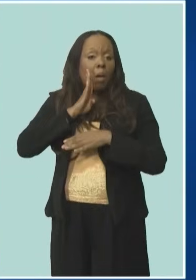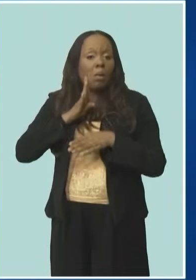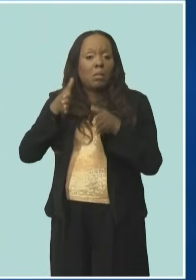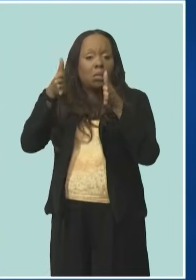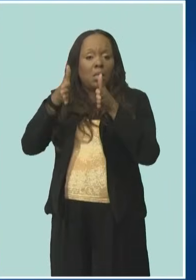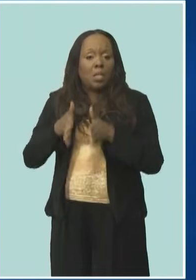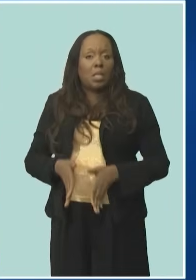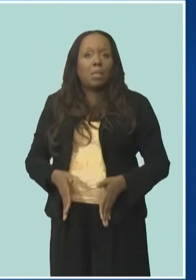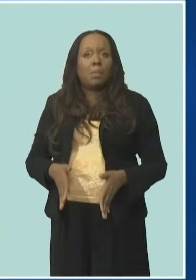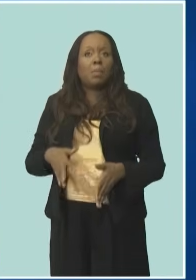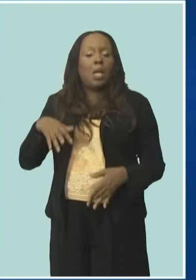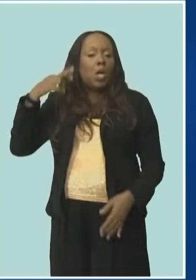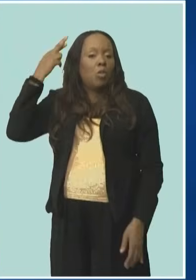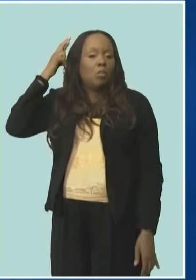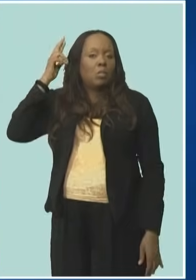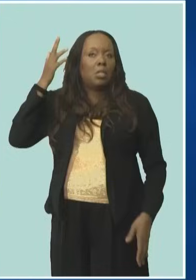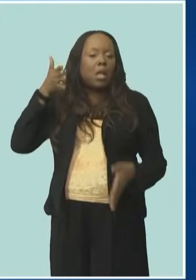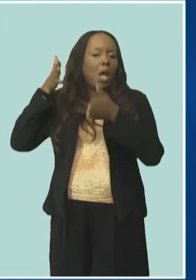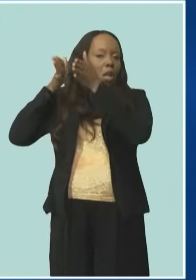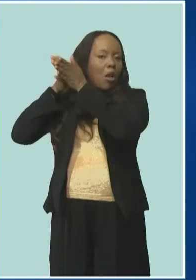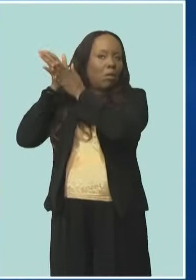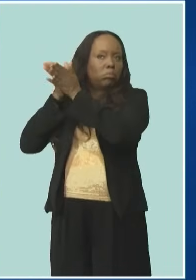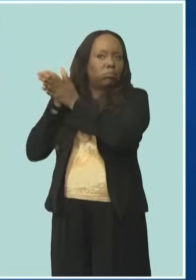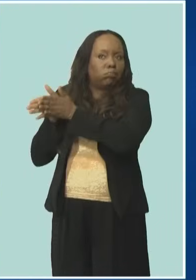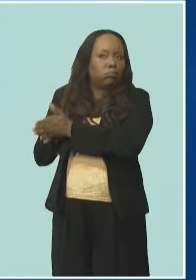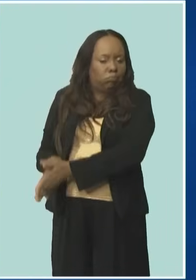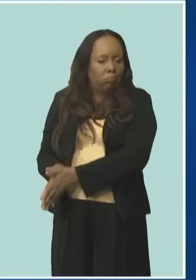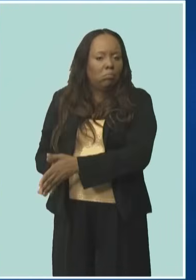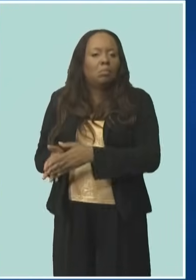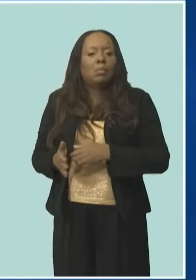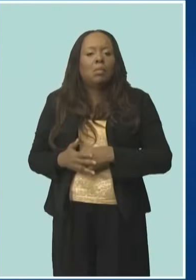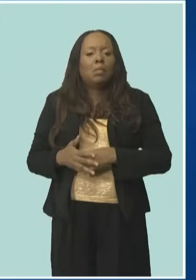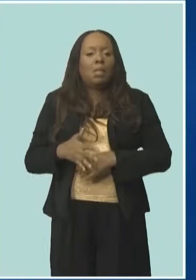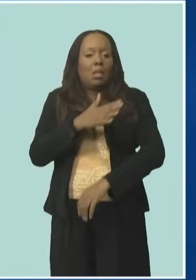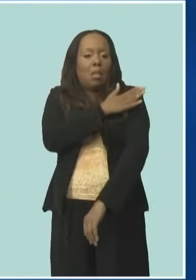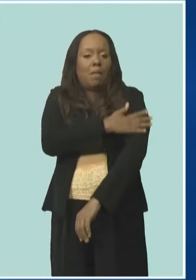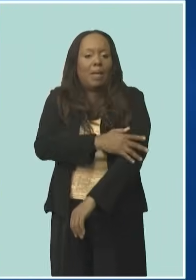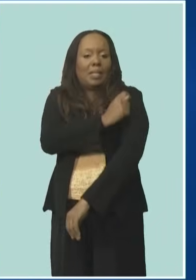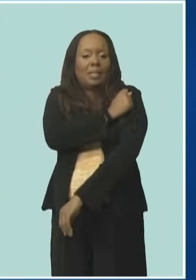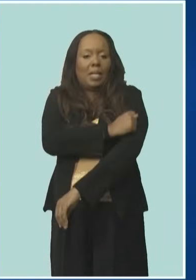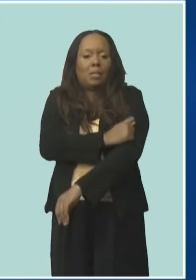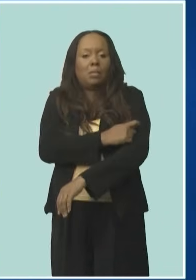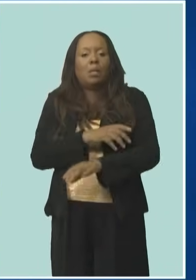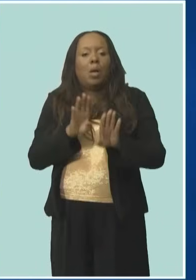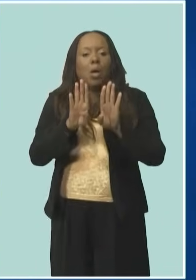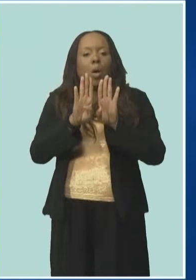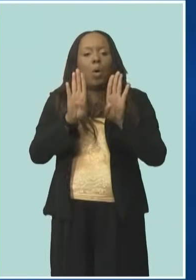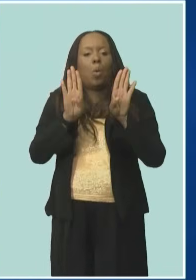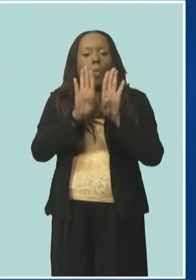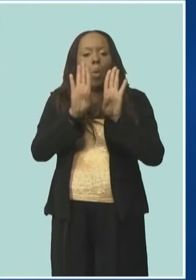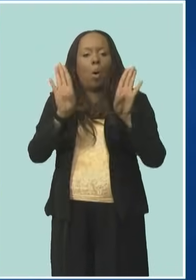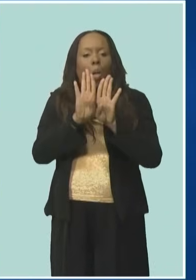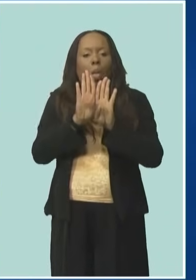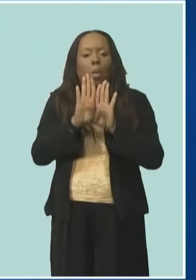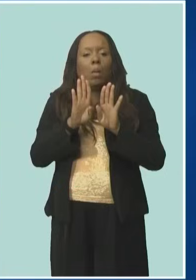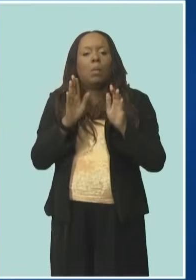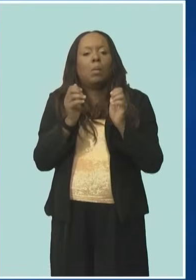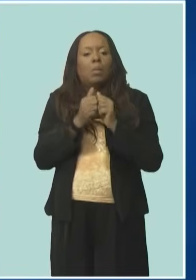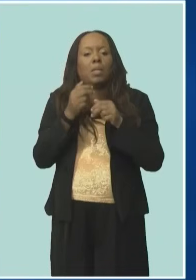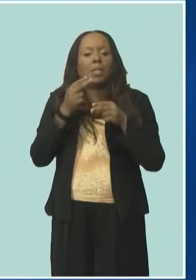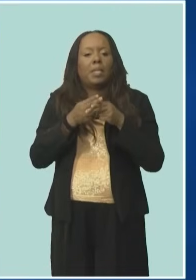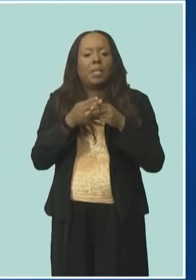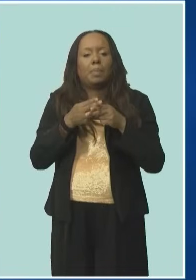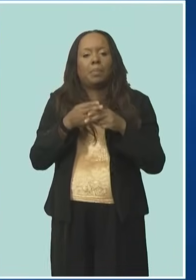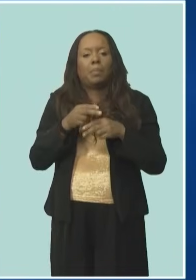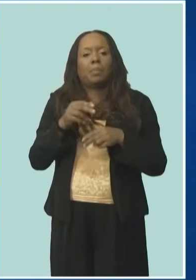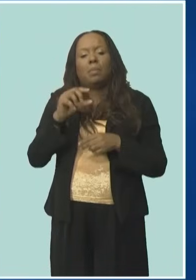long dreadlocked hairstyle. On his left arm, he has a tattoo with an image of a wall with his alias Gas on the top. A